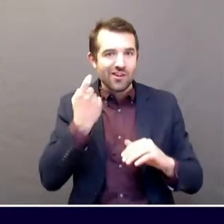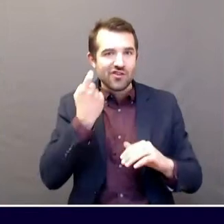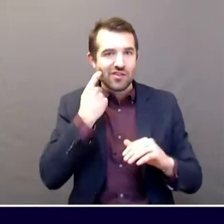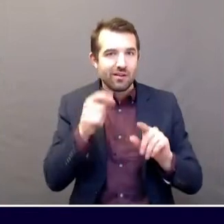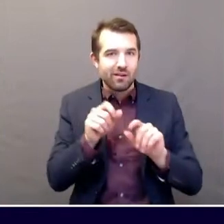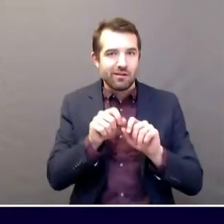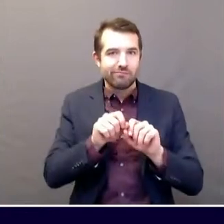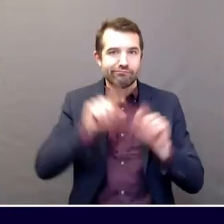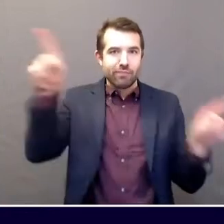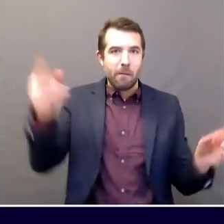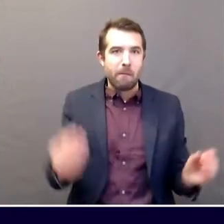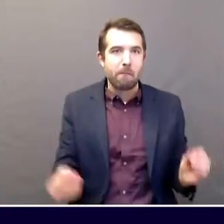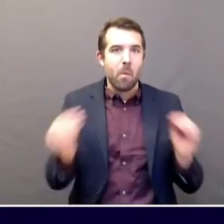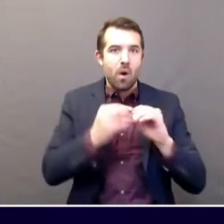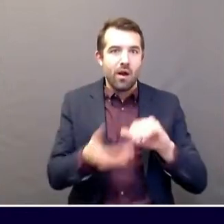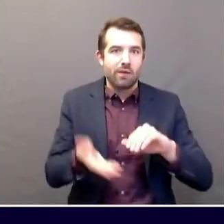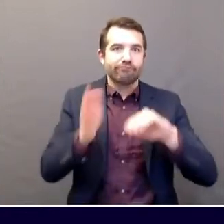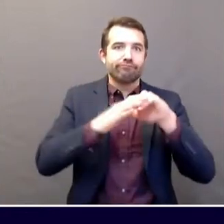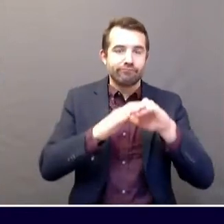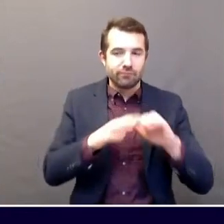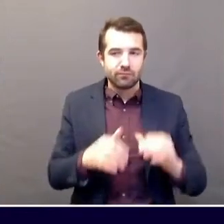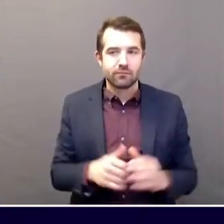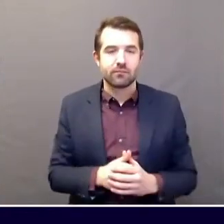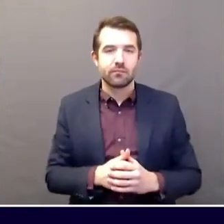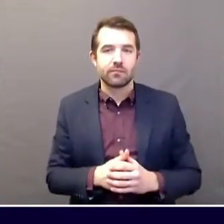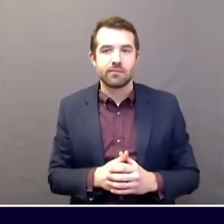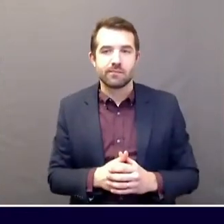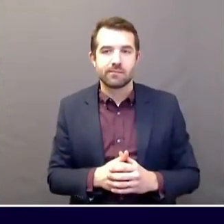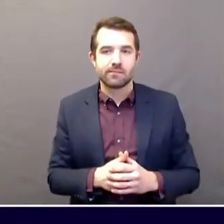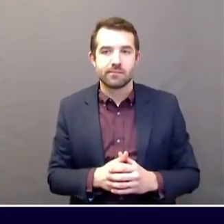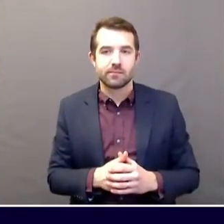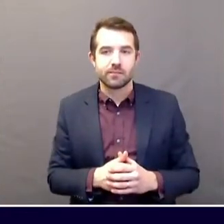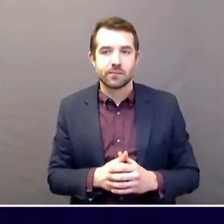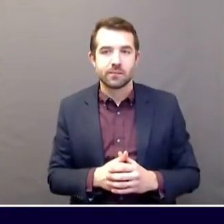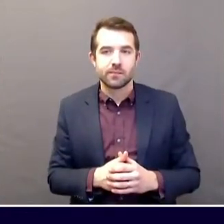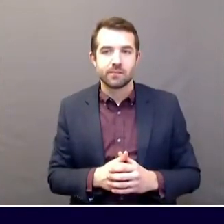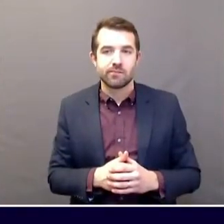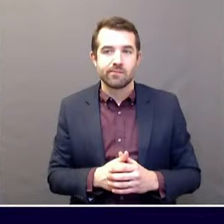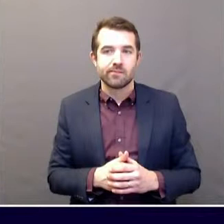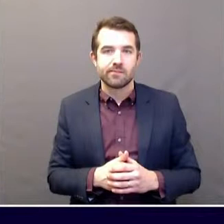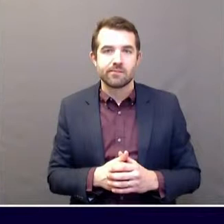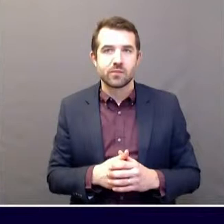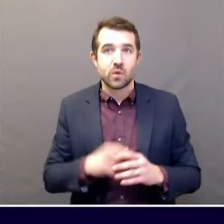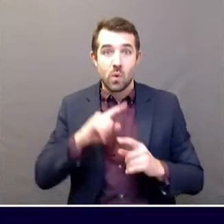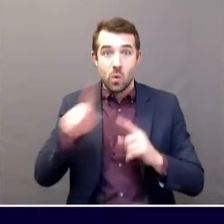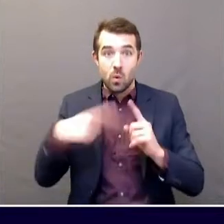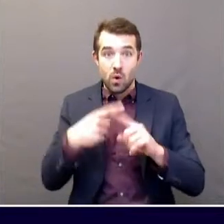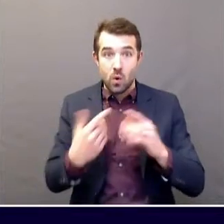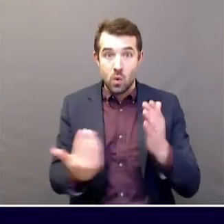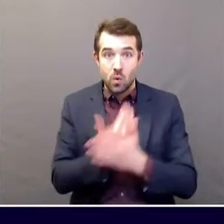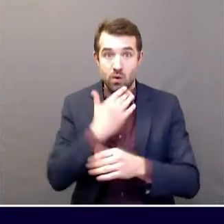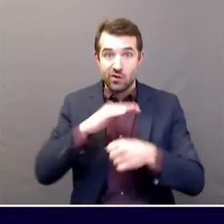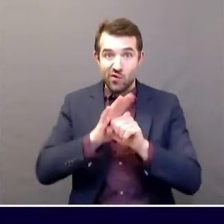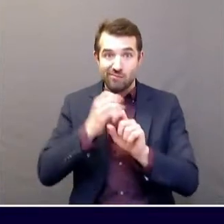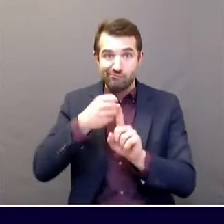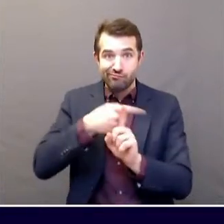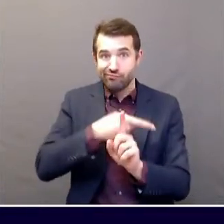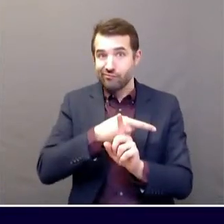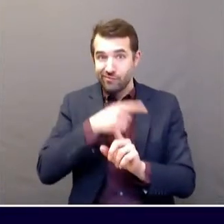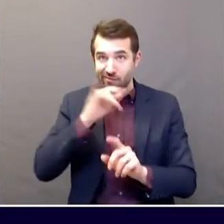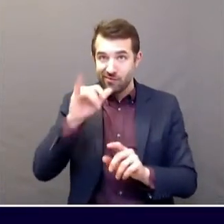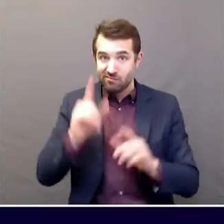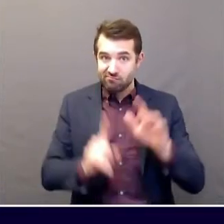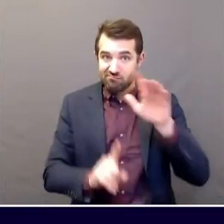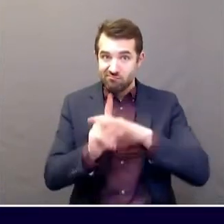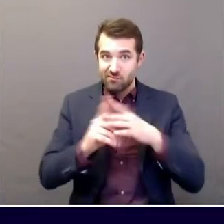Okay, great. And then once it arrives in Maine, do you expect we're going to need to change our protocols? I mean, I know Governor Mills, you just talked about this in terms of the closings,